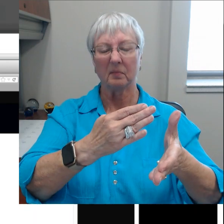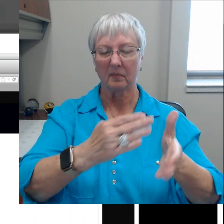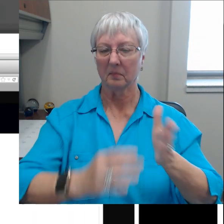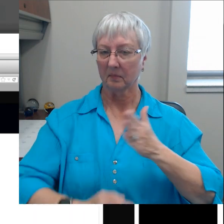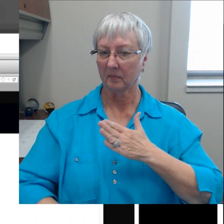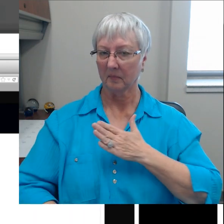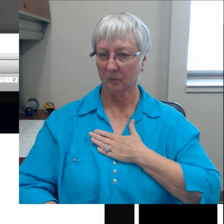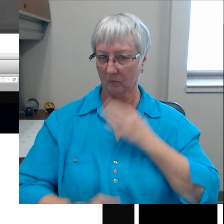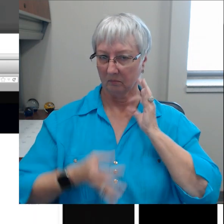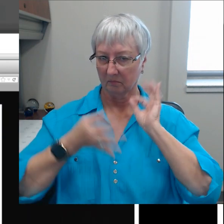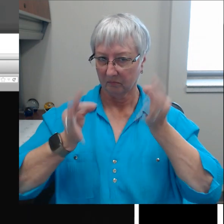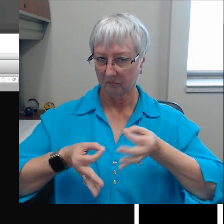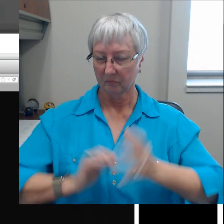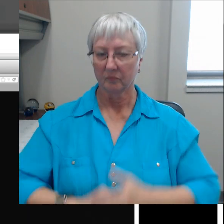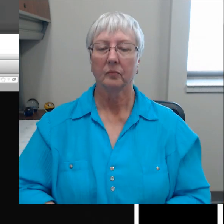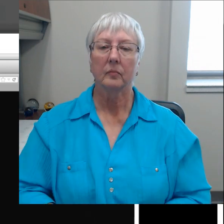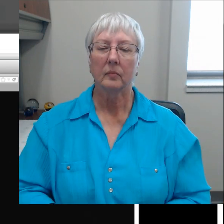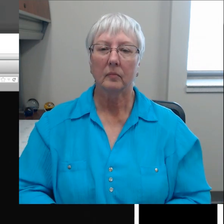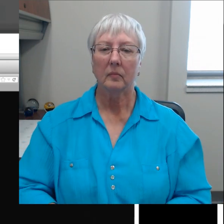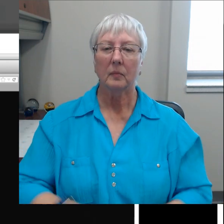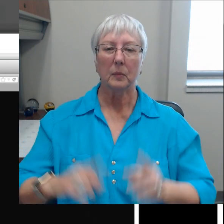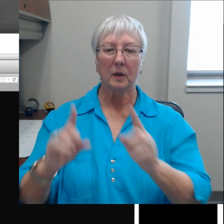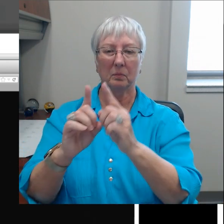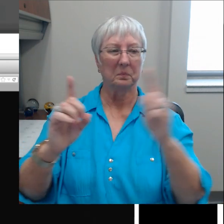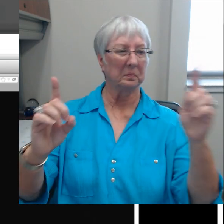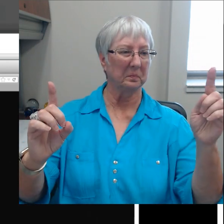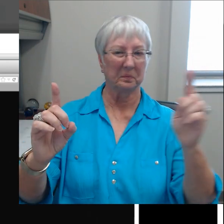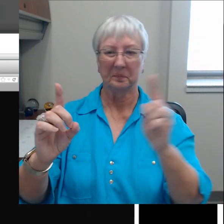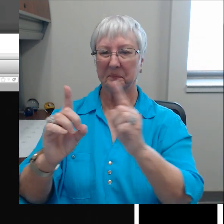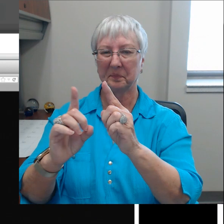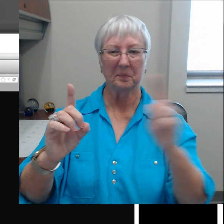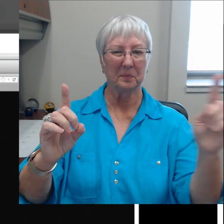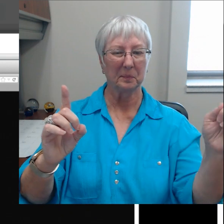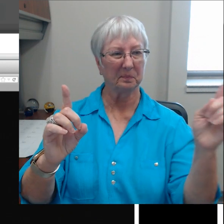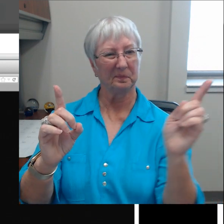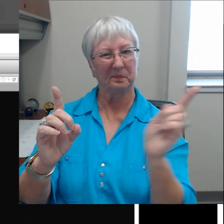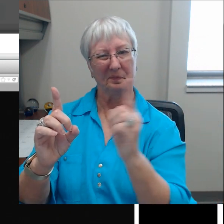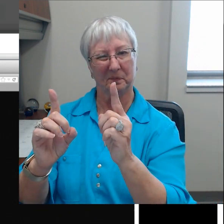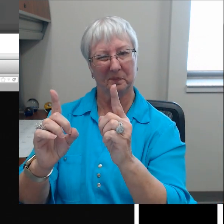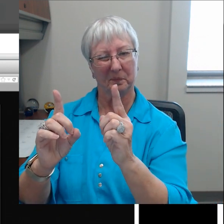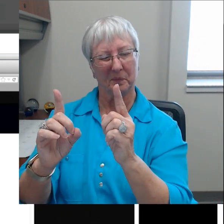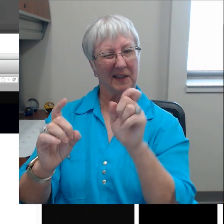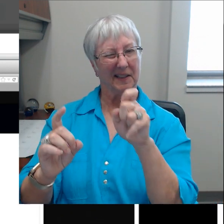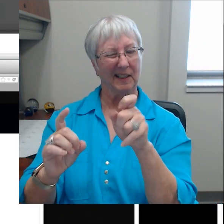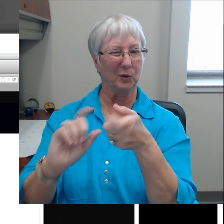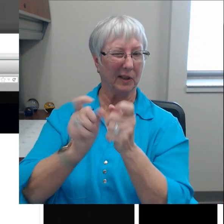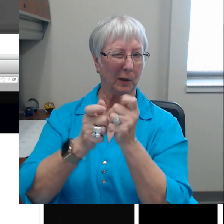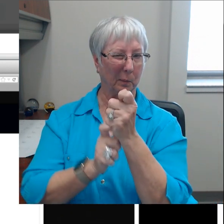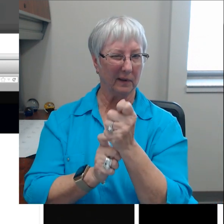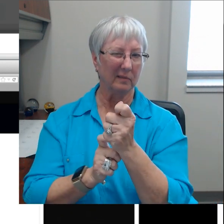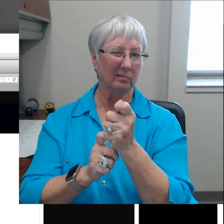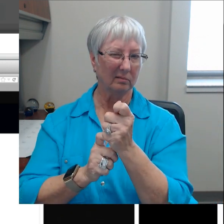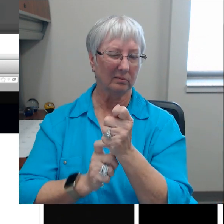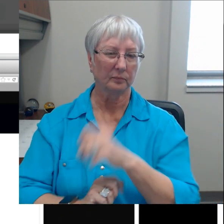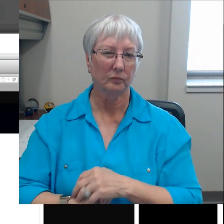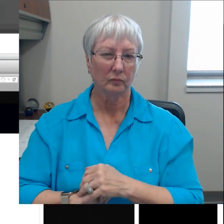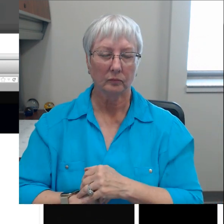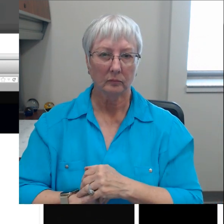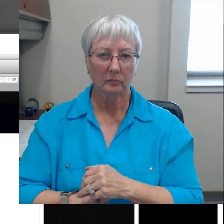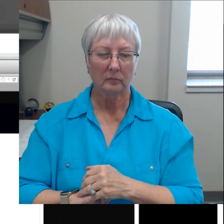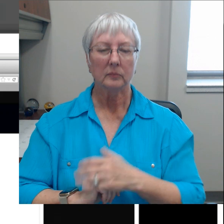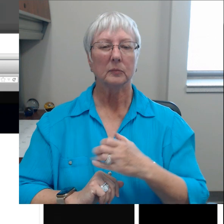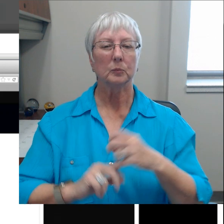viewports, and even I guess really large ones, but it does break down a bit at smaller viewport widths, so we have to do just a little bit more than this. I'd like to have